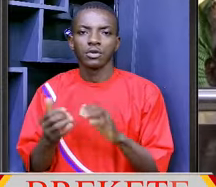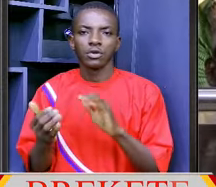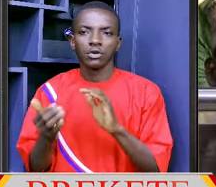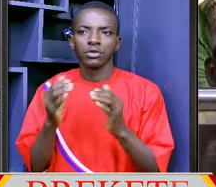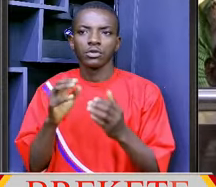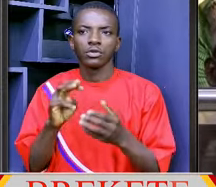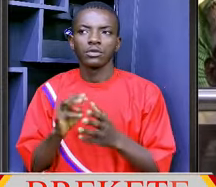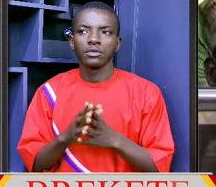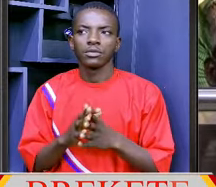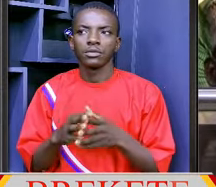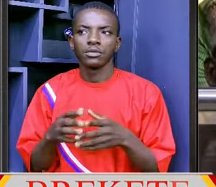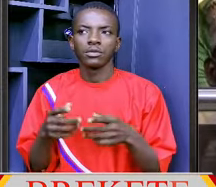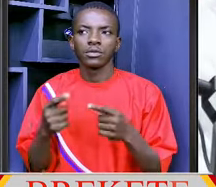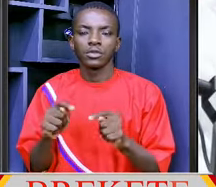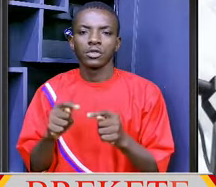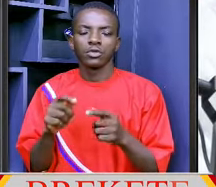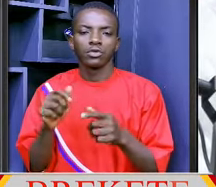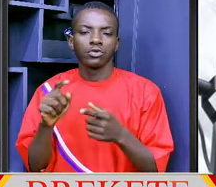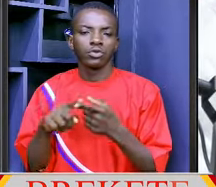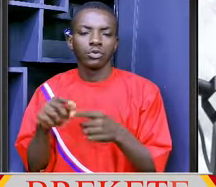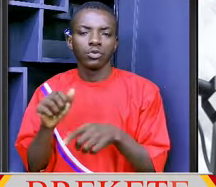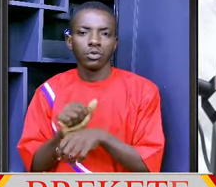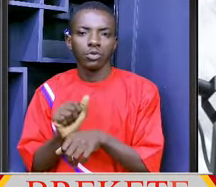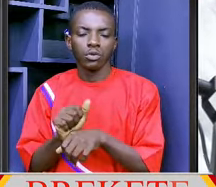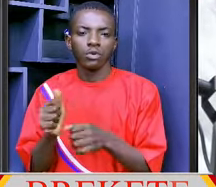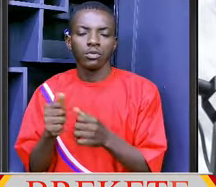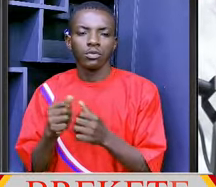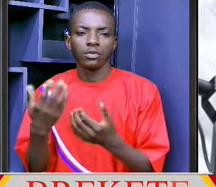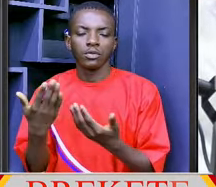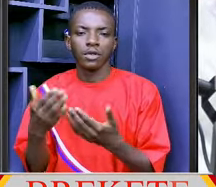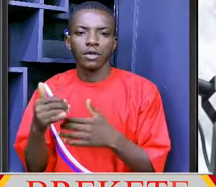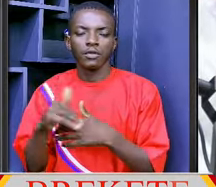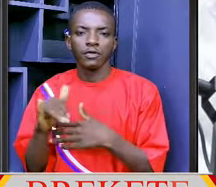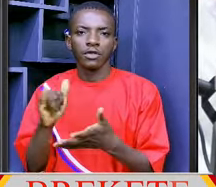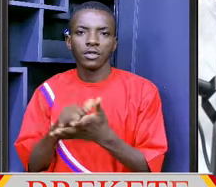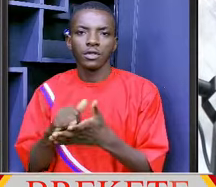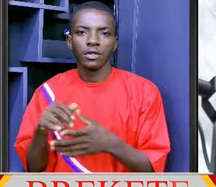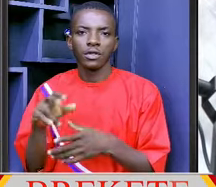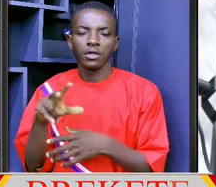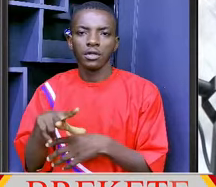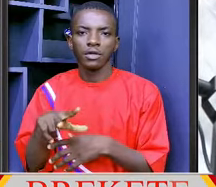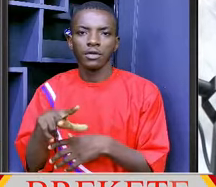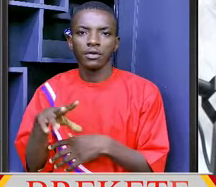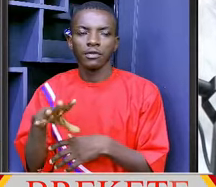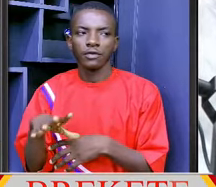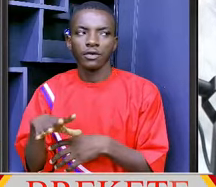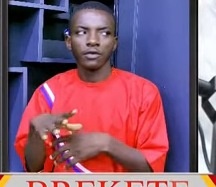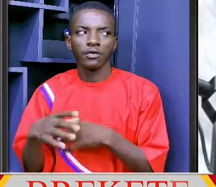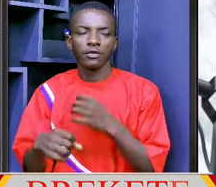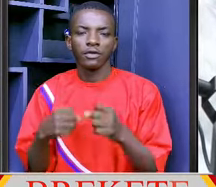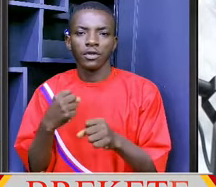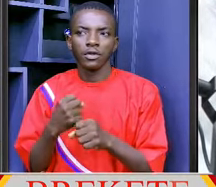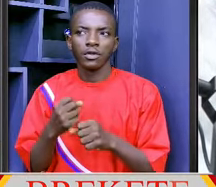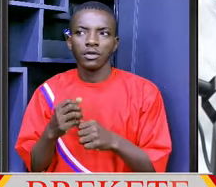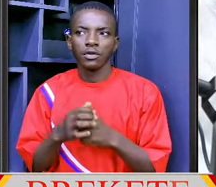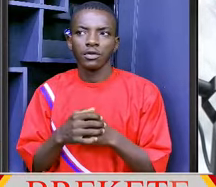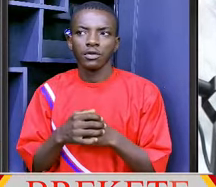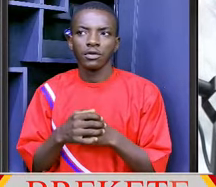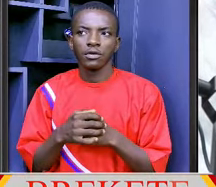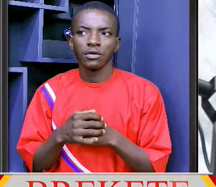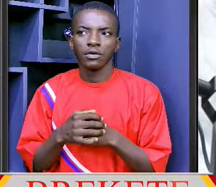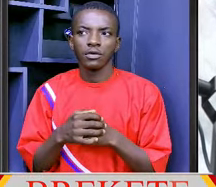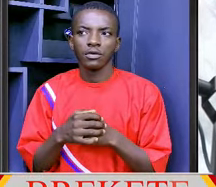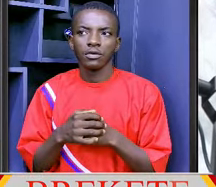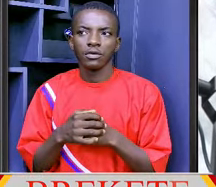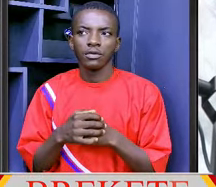consider. I'm trying to work. If the mother wanted to be after that 35 years, yes. When I. So I'm not up to 35